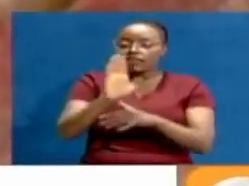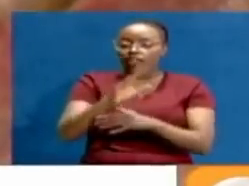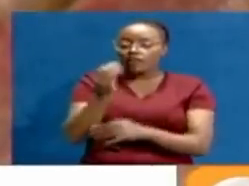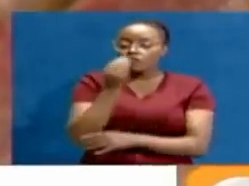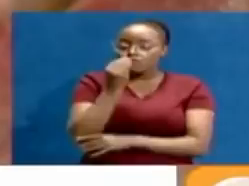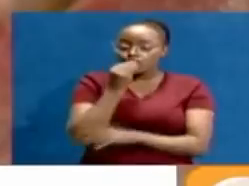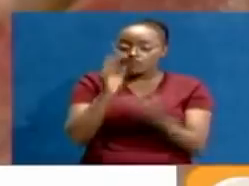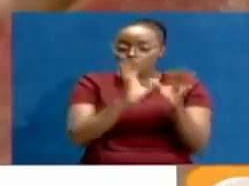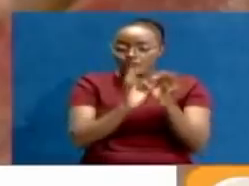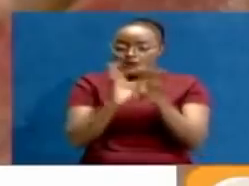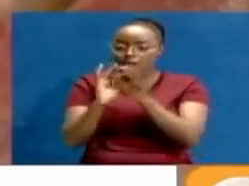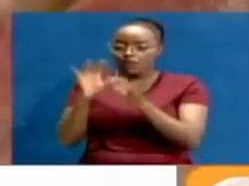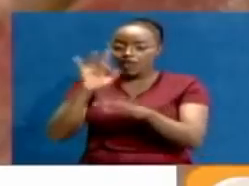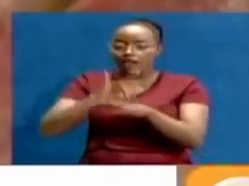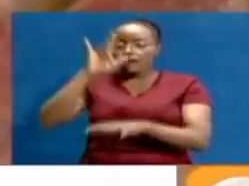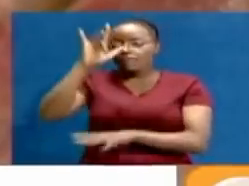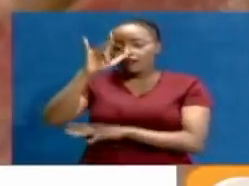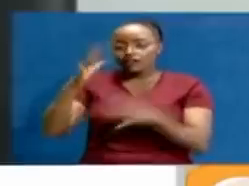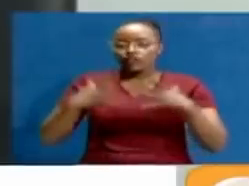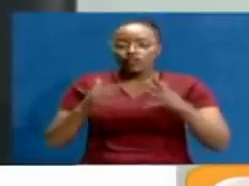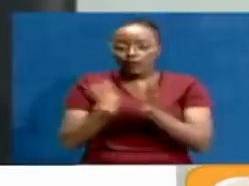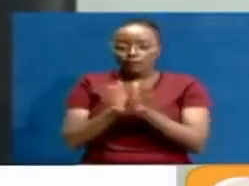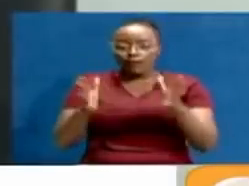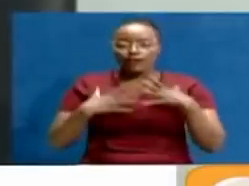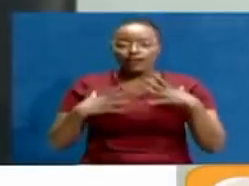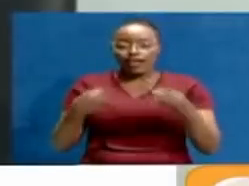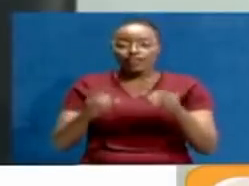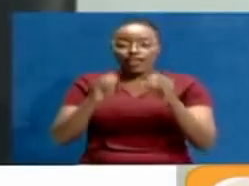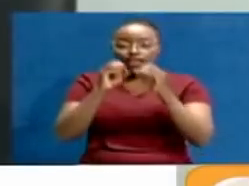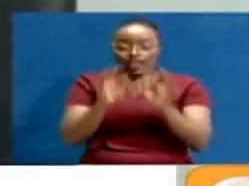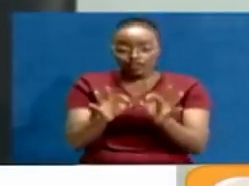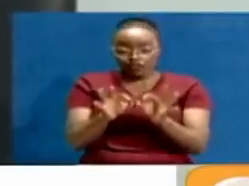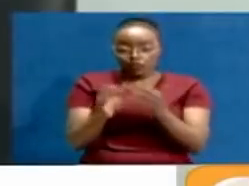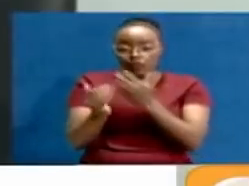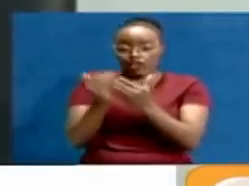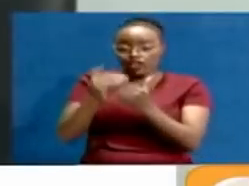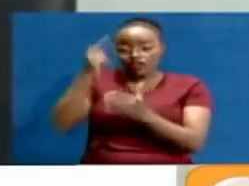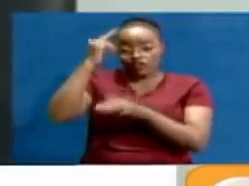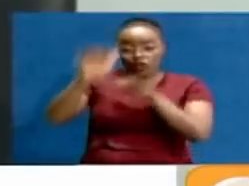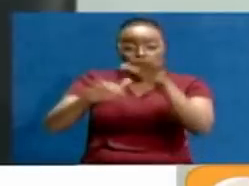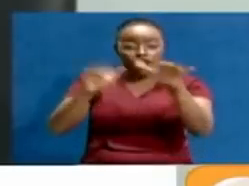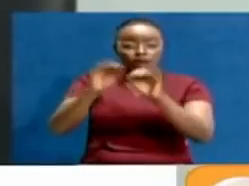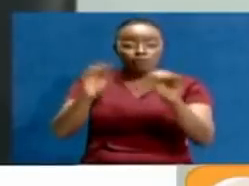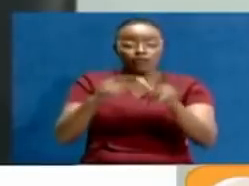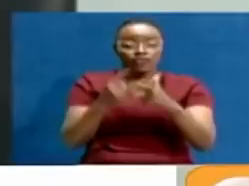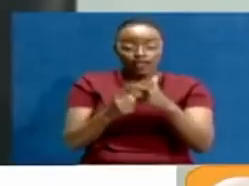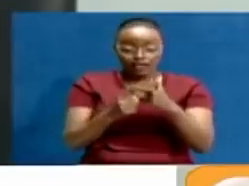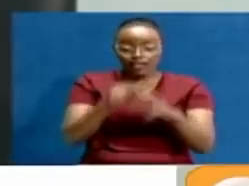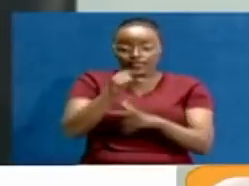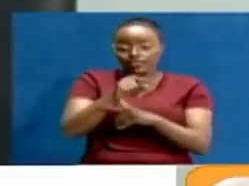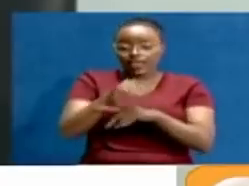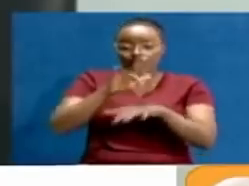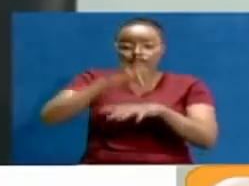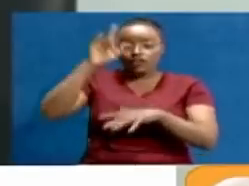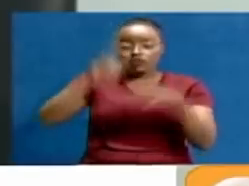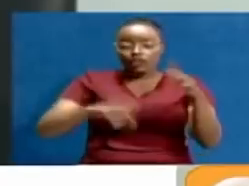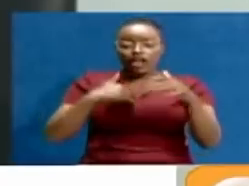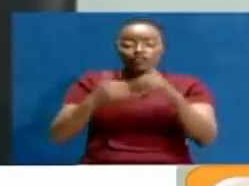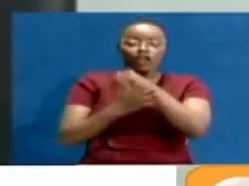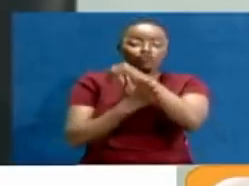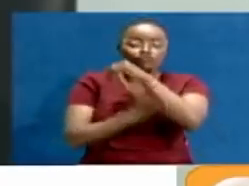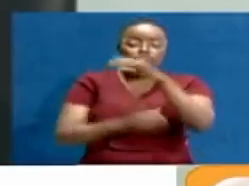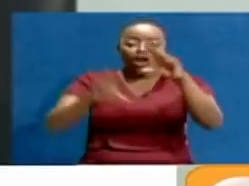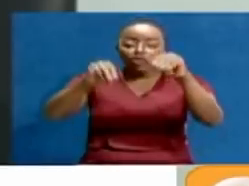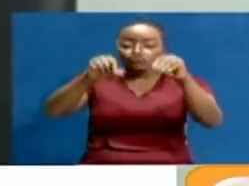food chain is impacting on public health. If we do not cater for animals, the net effect is that we end up with poor